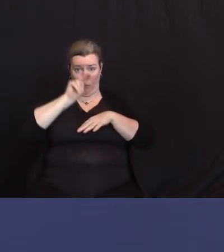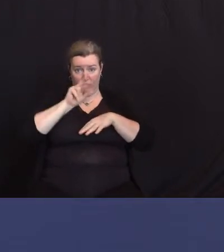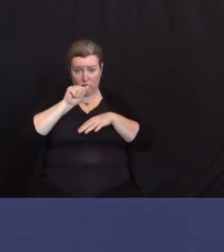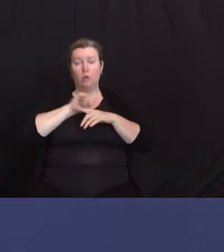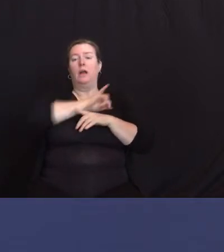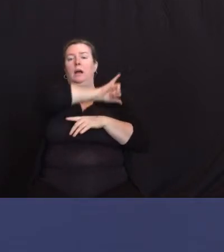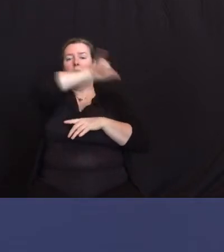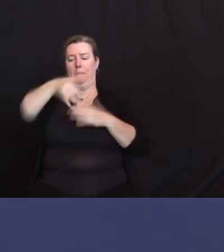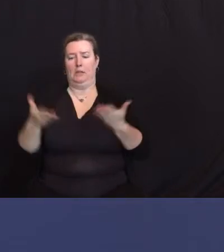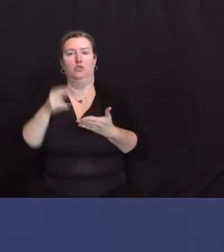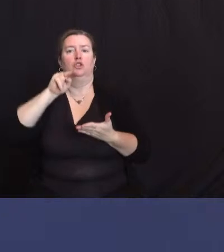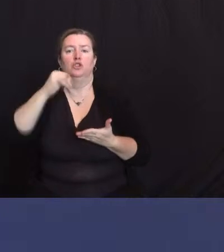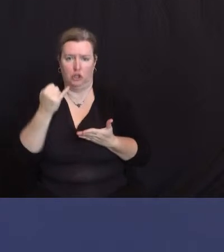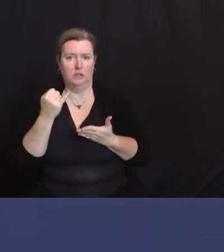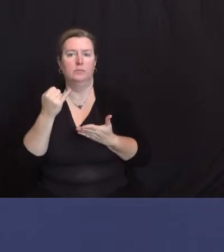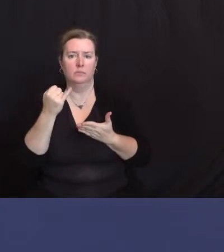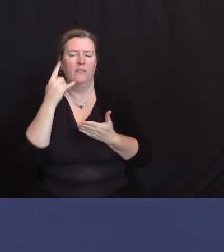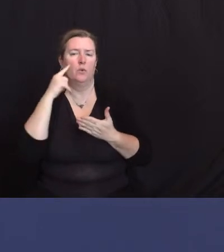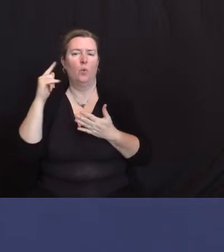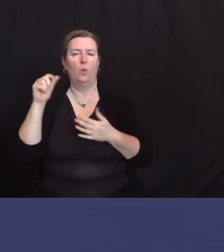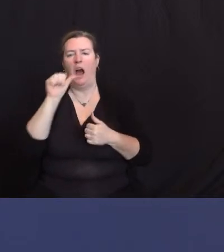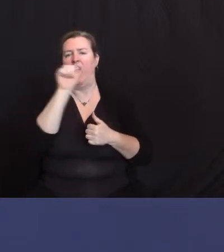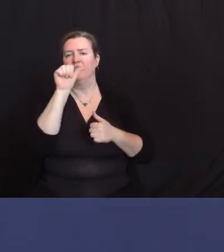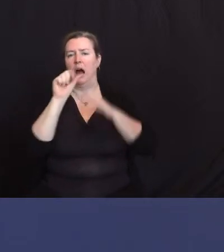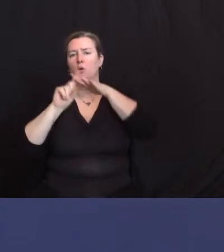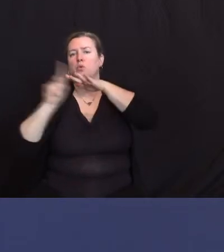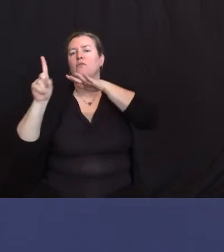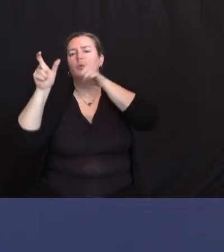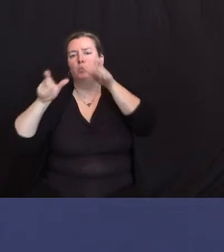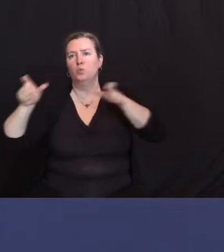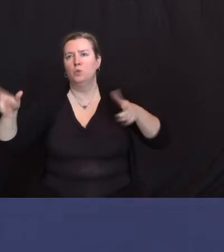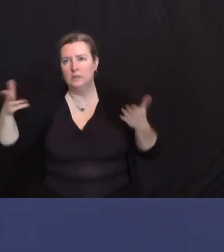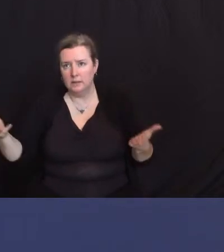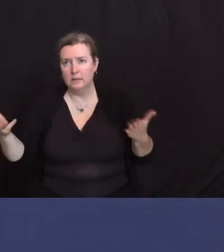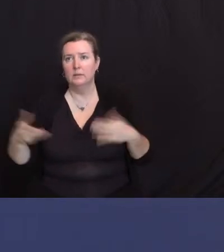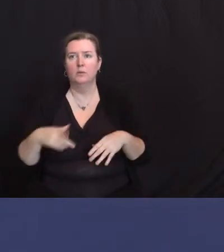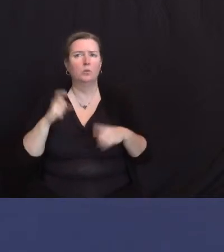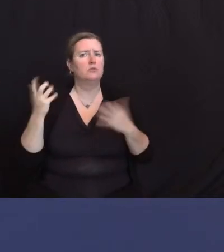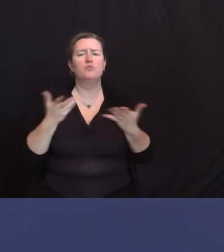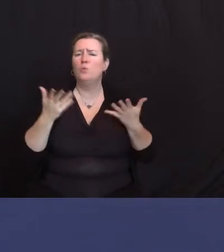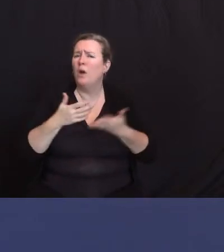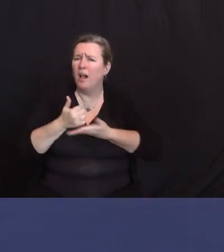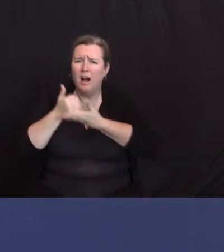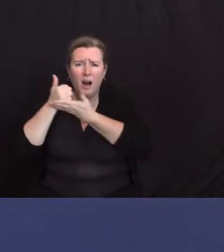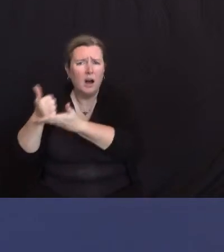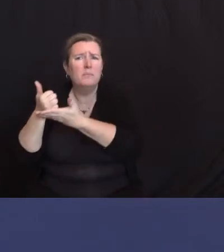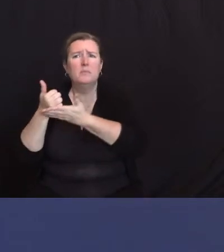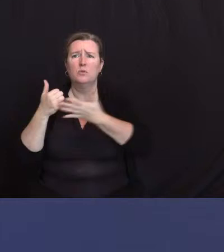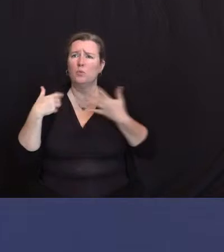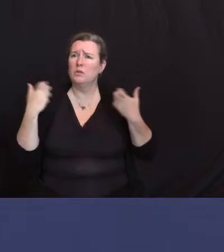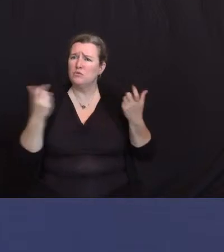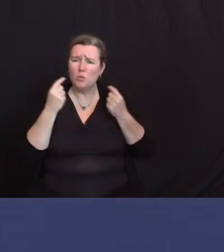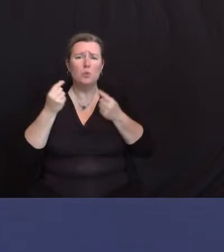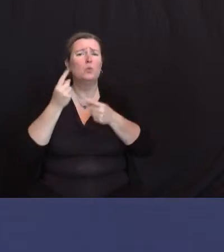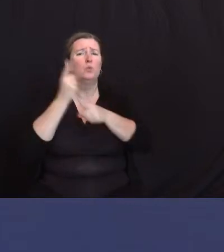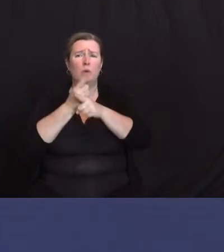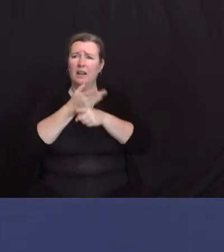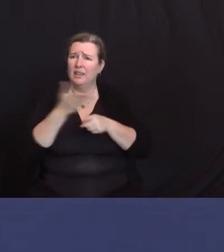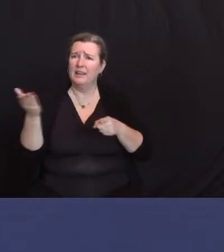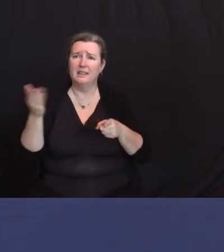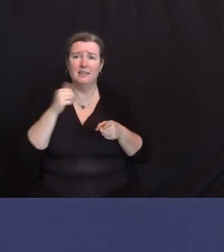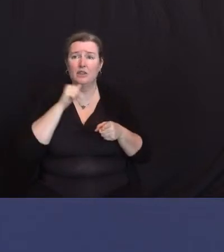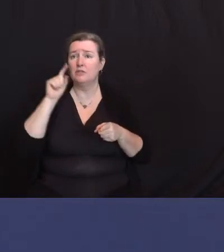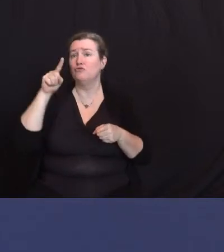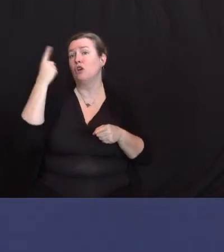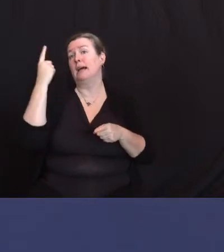letter to the president yesterday that whatever we could do, we want to be here and do the right thing. And it's not just for these refugees, but I also